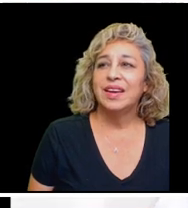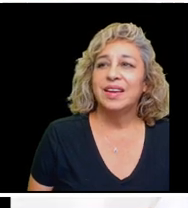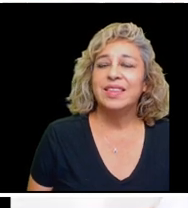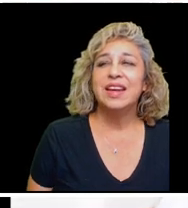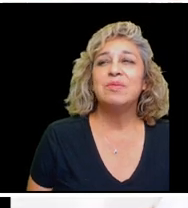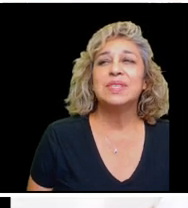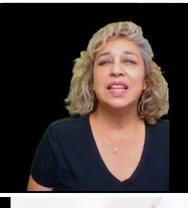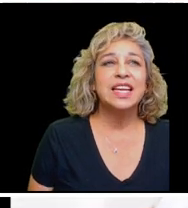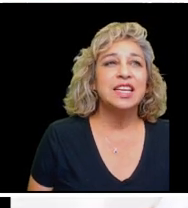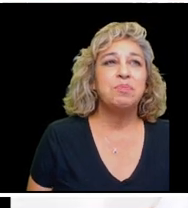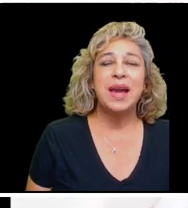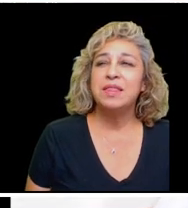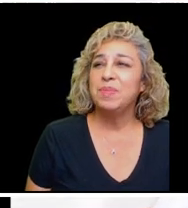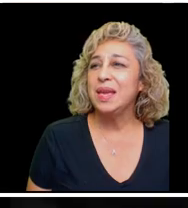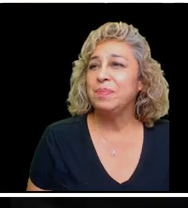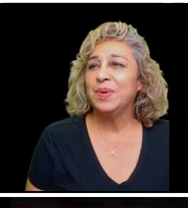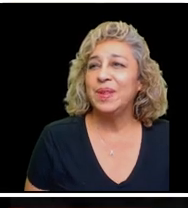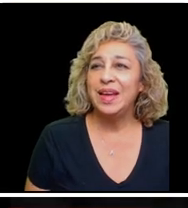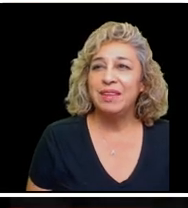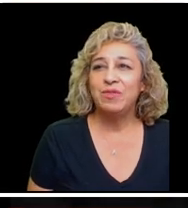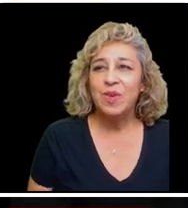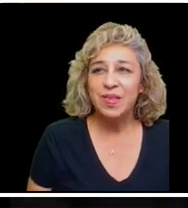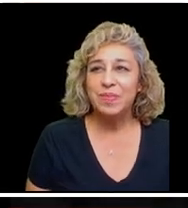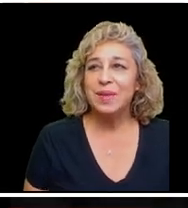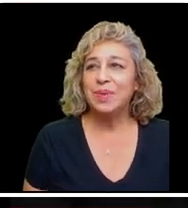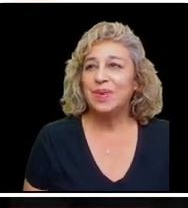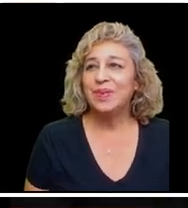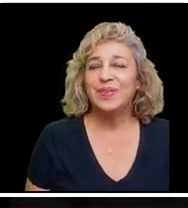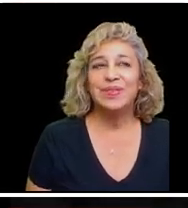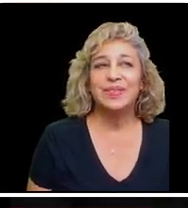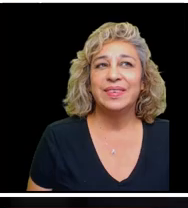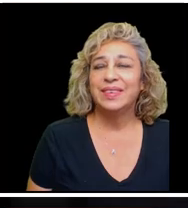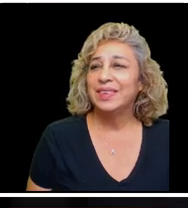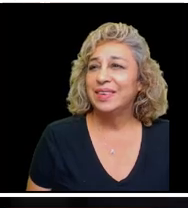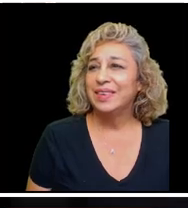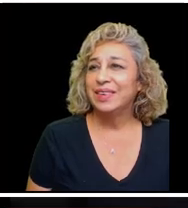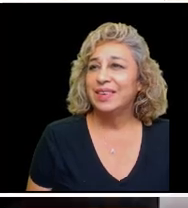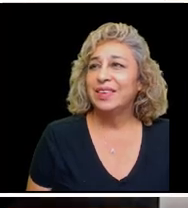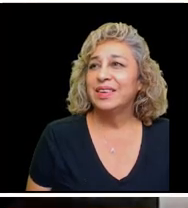that he was elected by the people and for the people